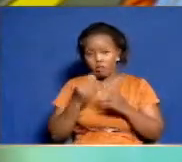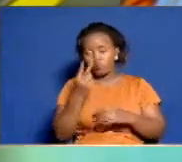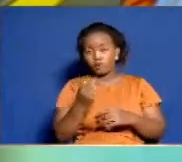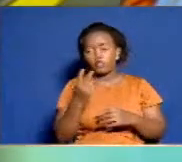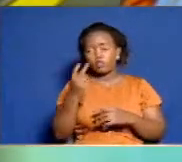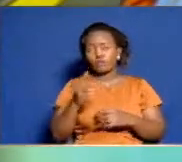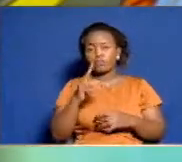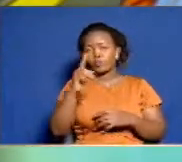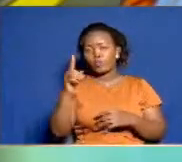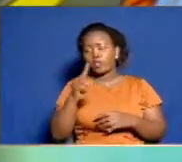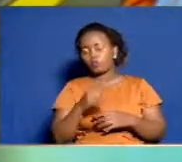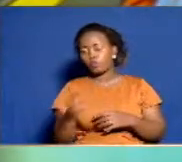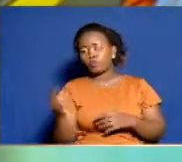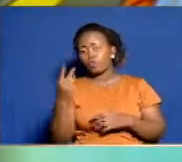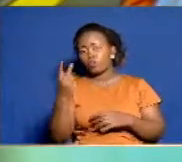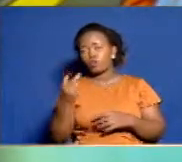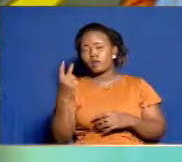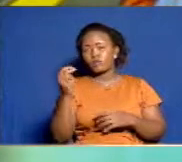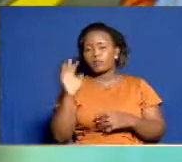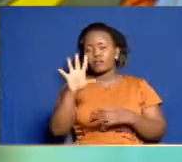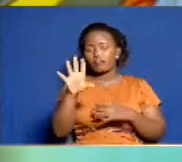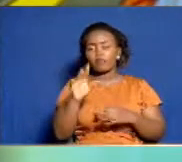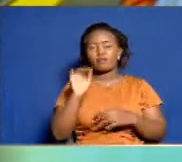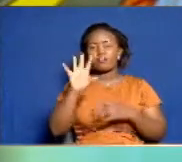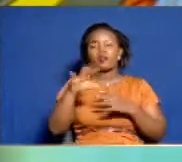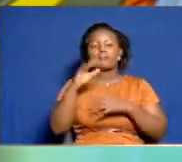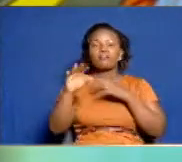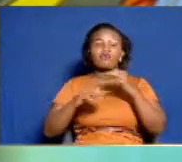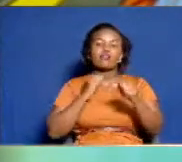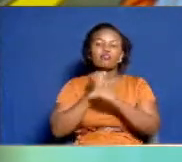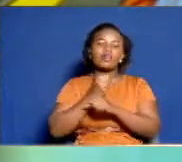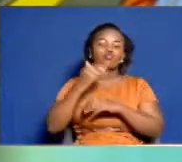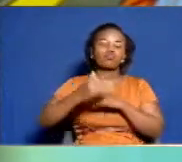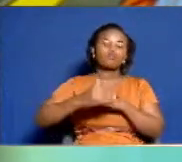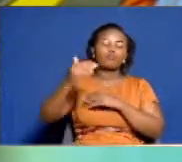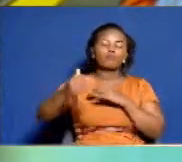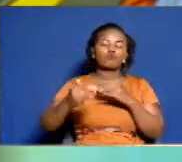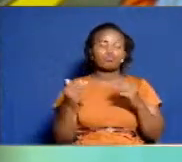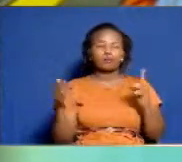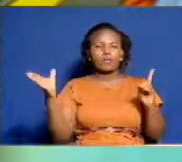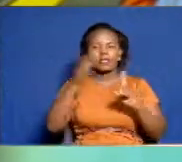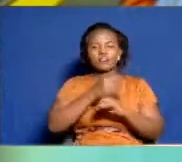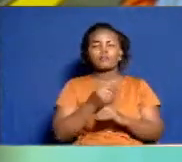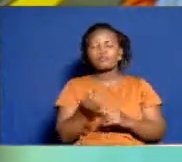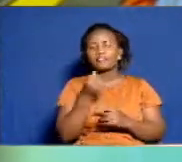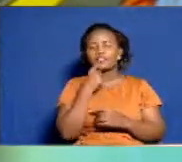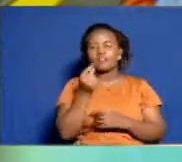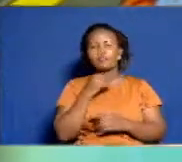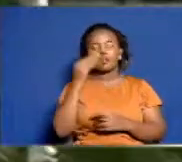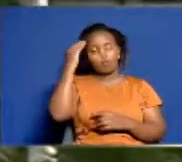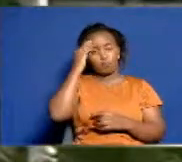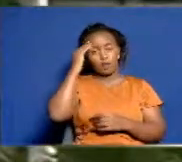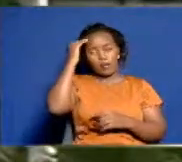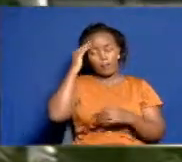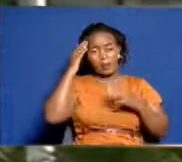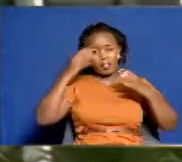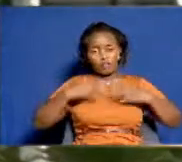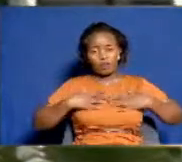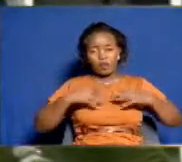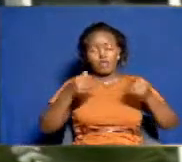2021-2025 is a five-year journey towards attainment of the highest standards of mental health across the country.